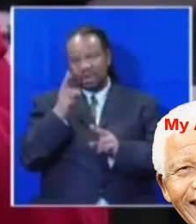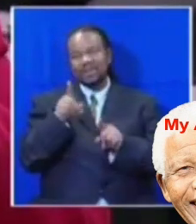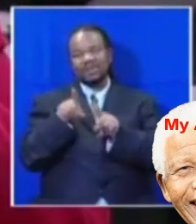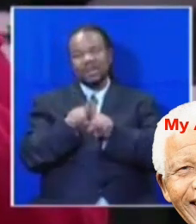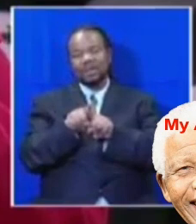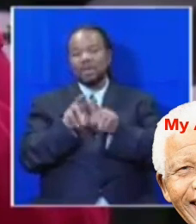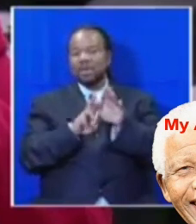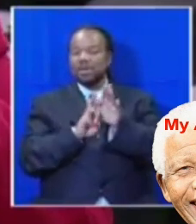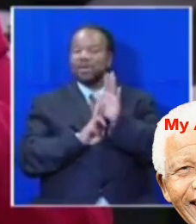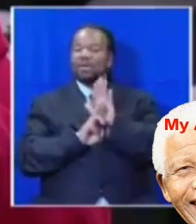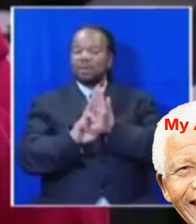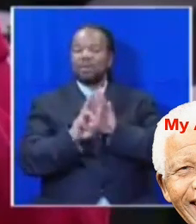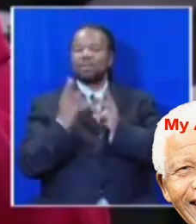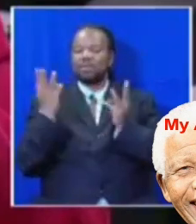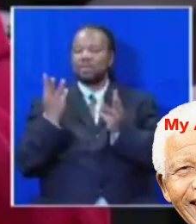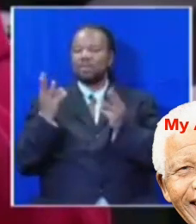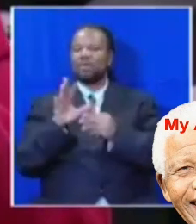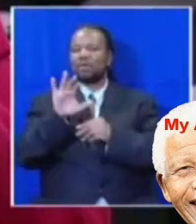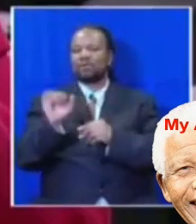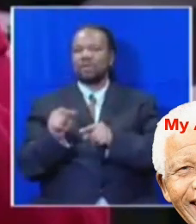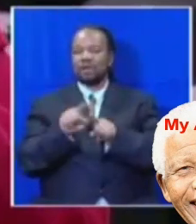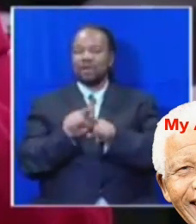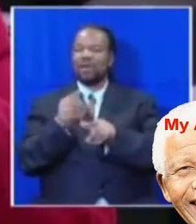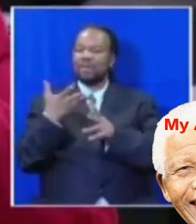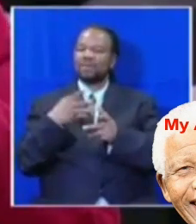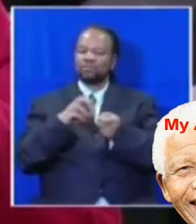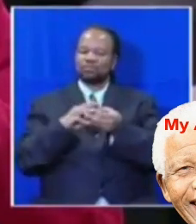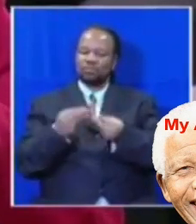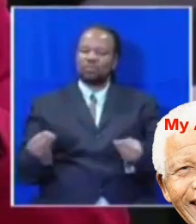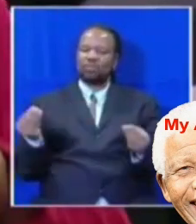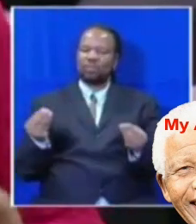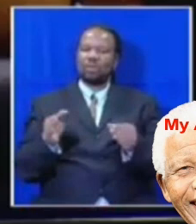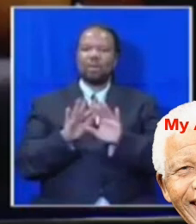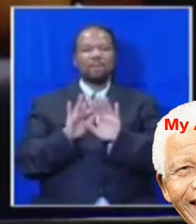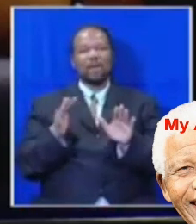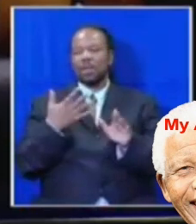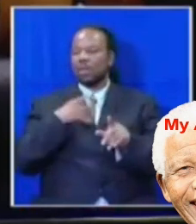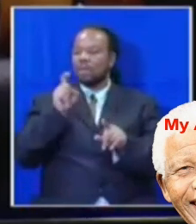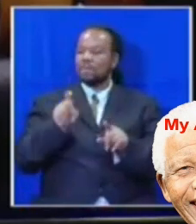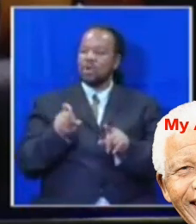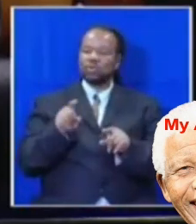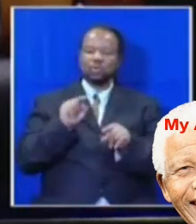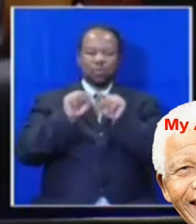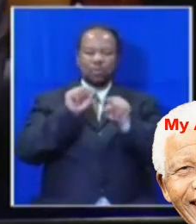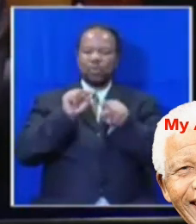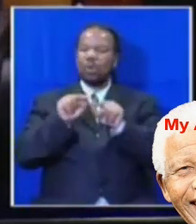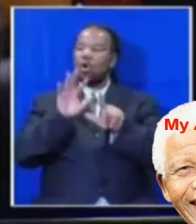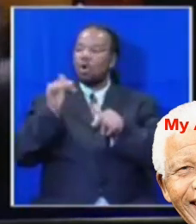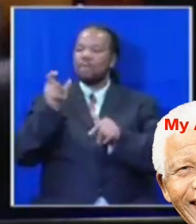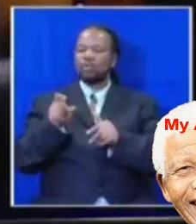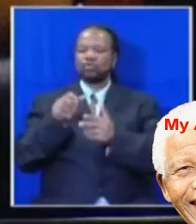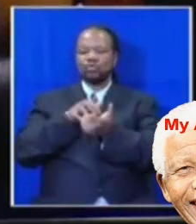Ngiyacela lapha ke nilungise leyo nto. Thank Ngabe you. bikho umuntu obhekelwa phansi. Thank you, honorable member. Order, honorable